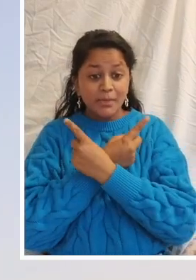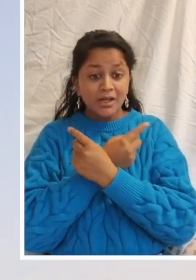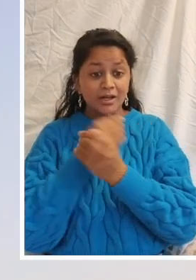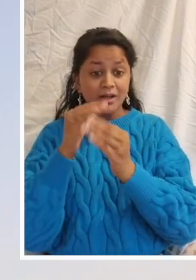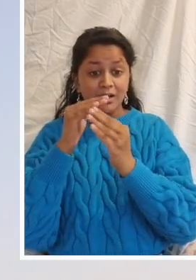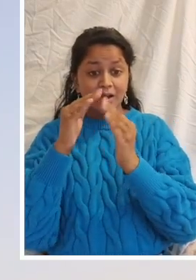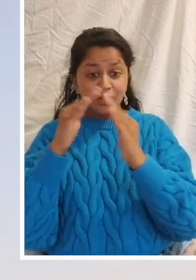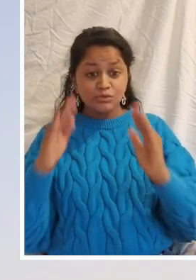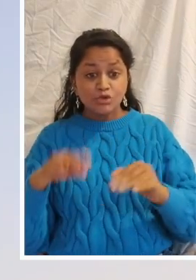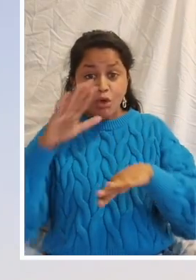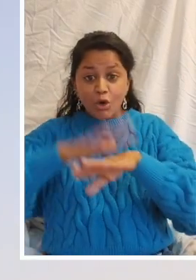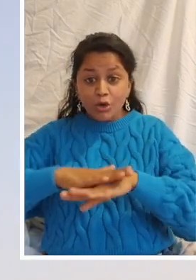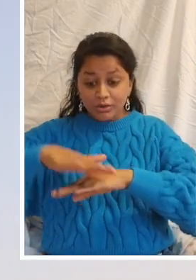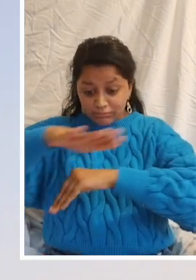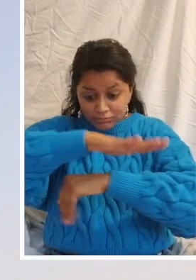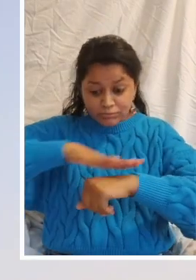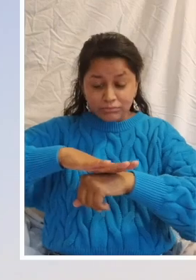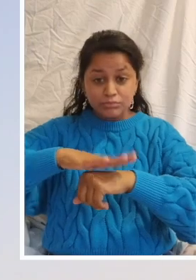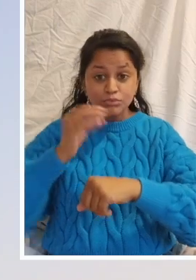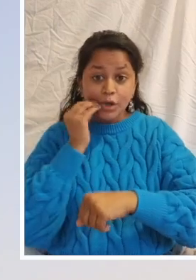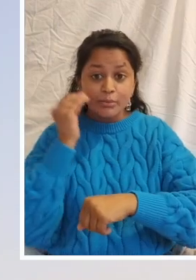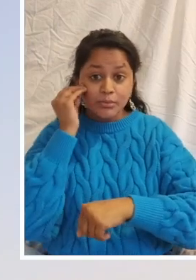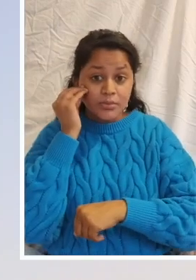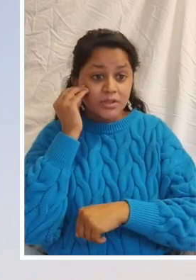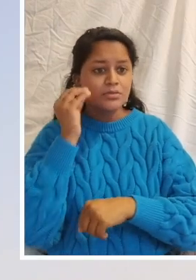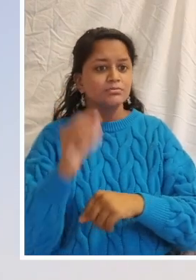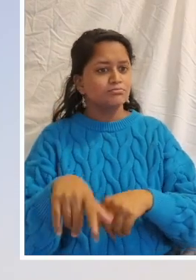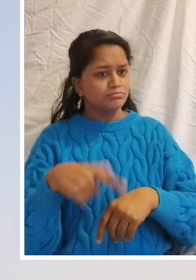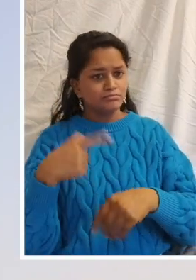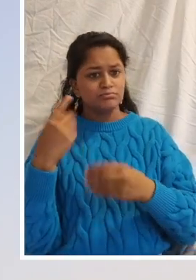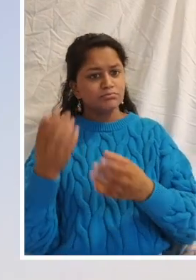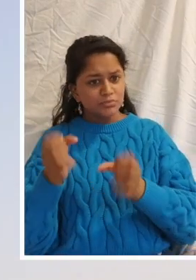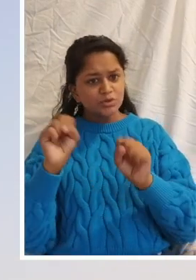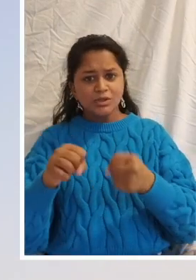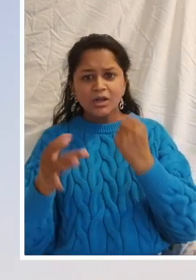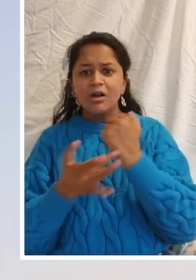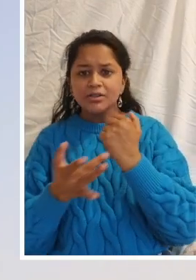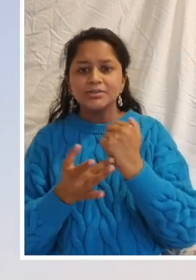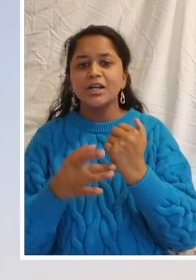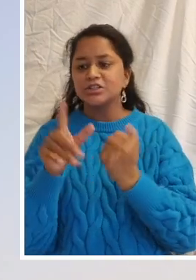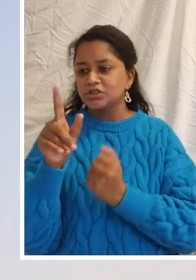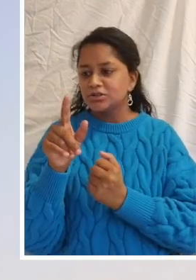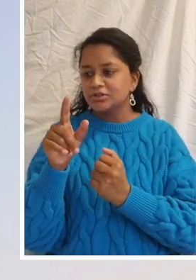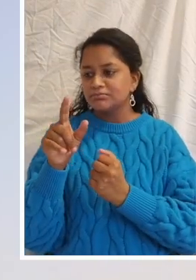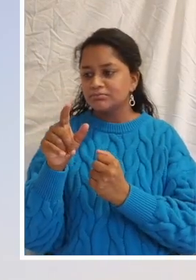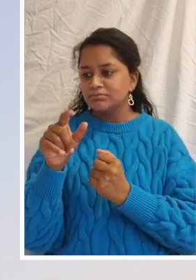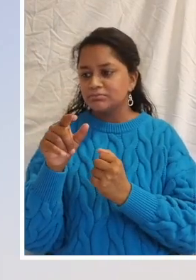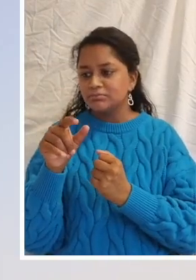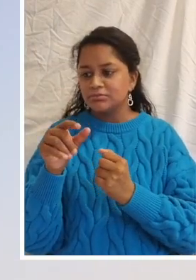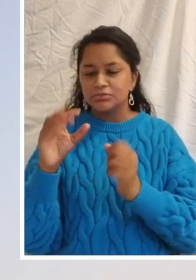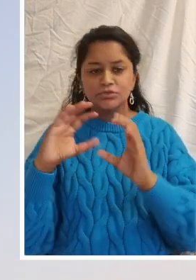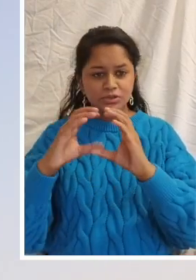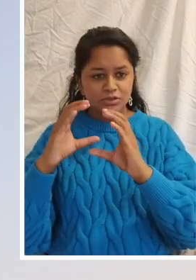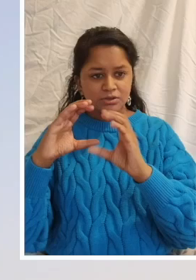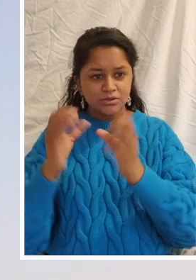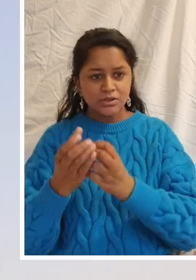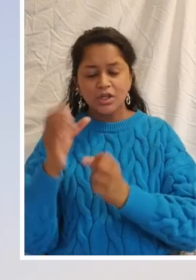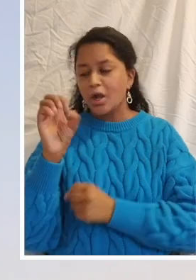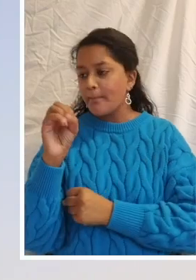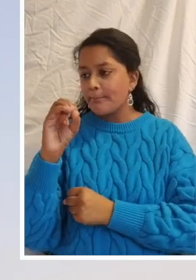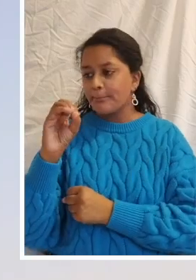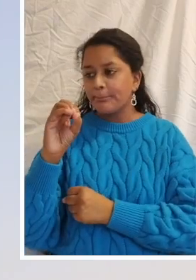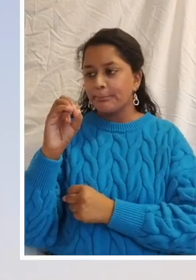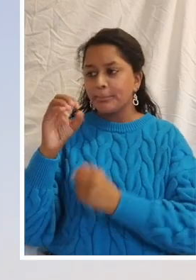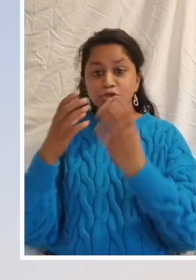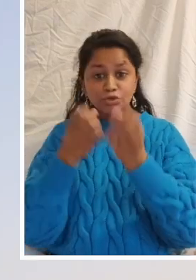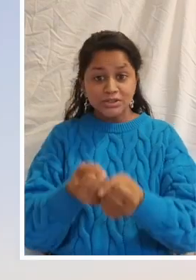to have a bat house on their property, they're welcome to contact the National Trust because they're in charge of putting up those bat